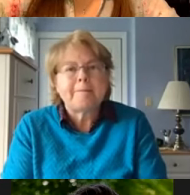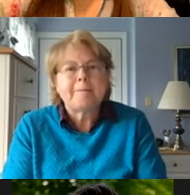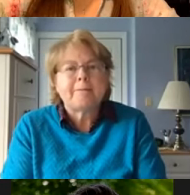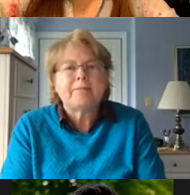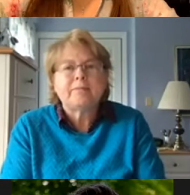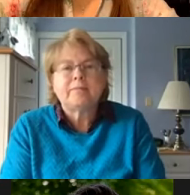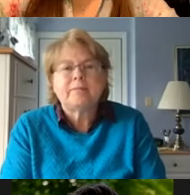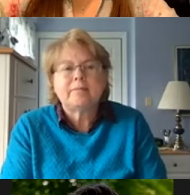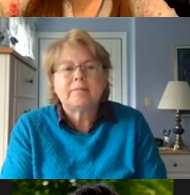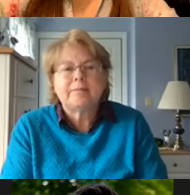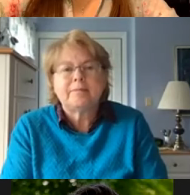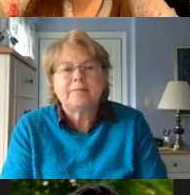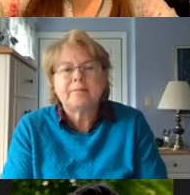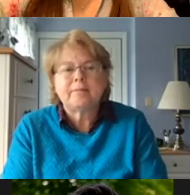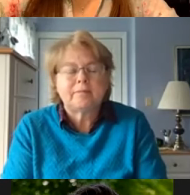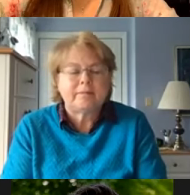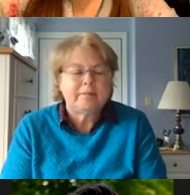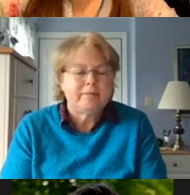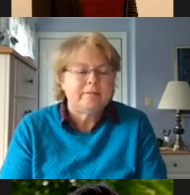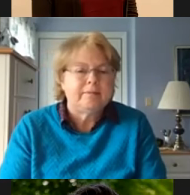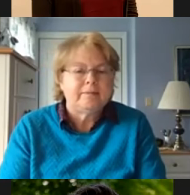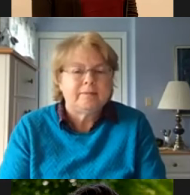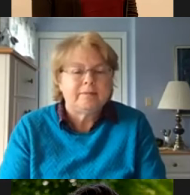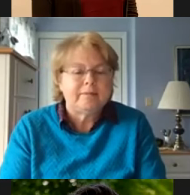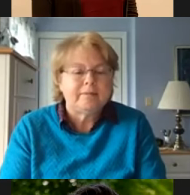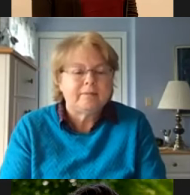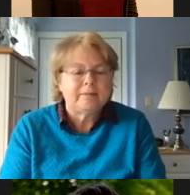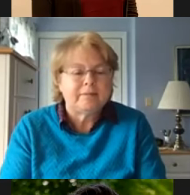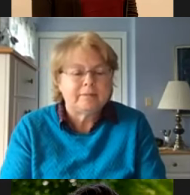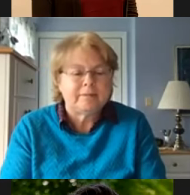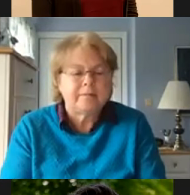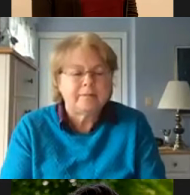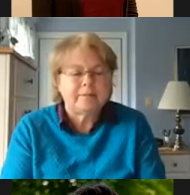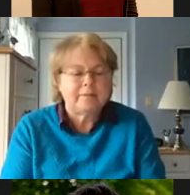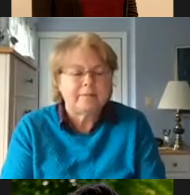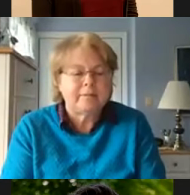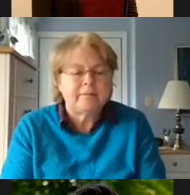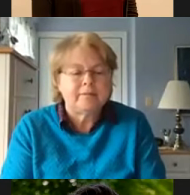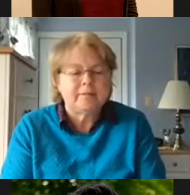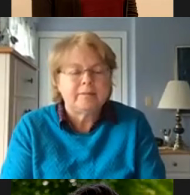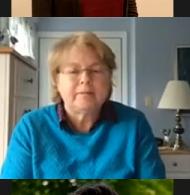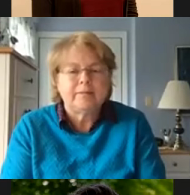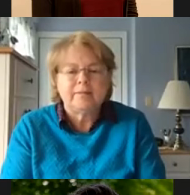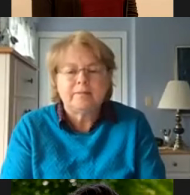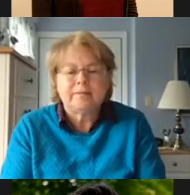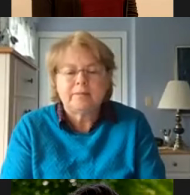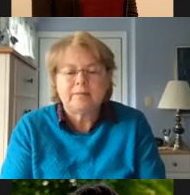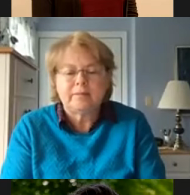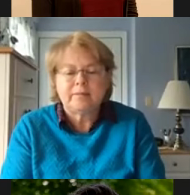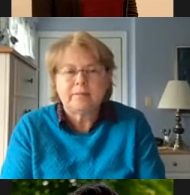In the retina, the outer retina photoreceptor cells and the retinal ganglion cells, these two types